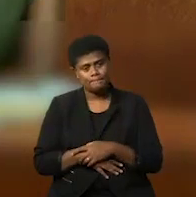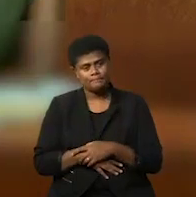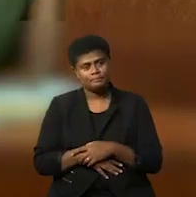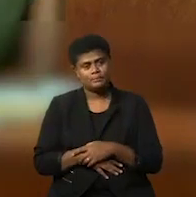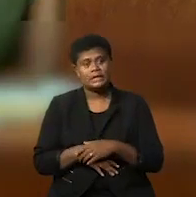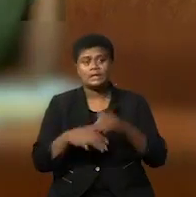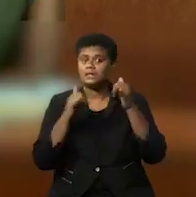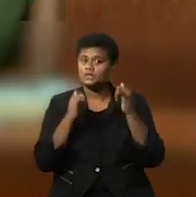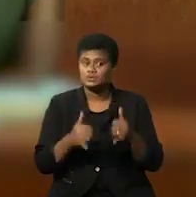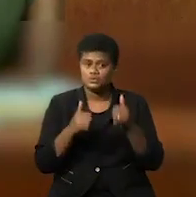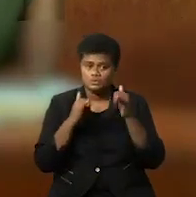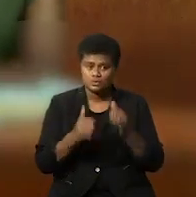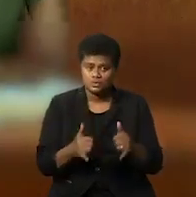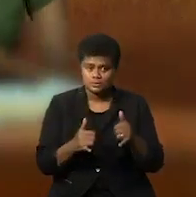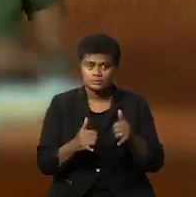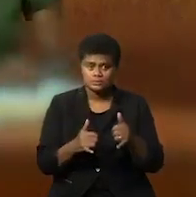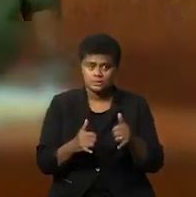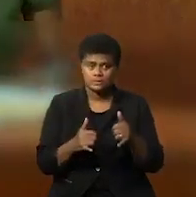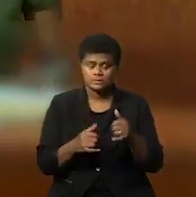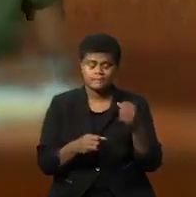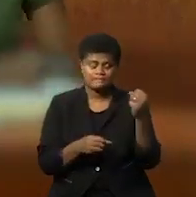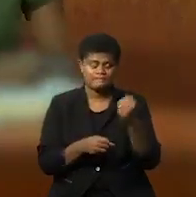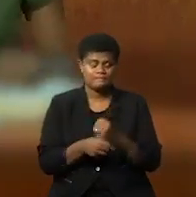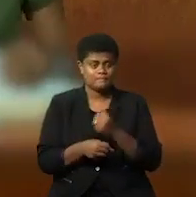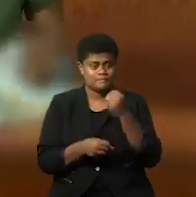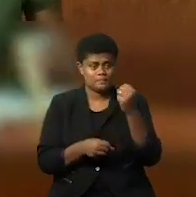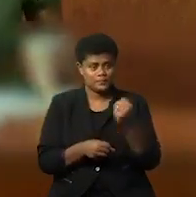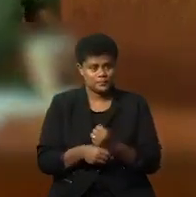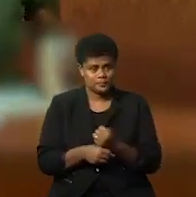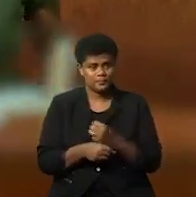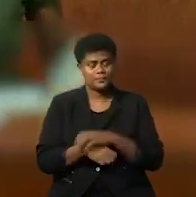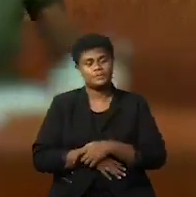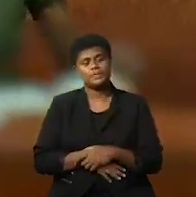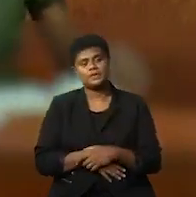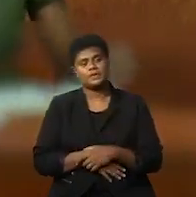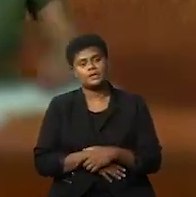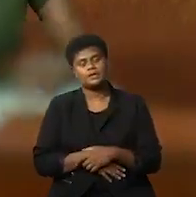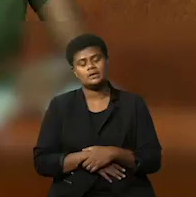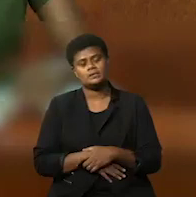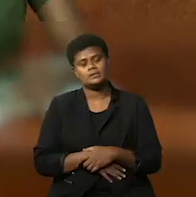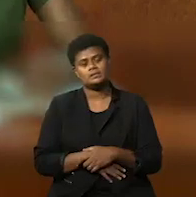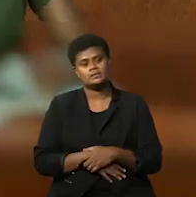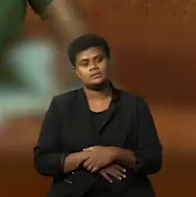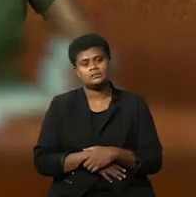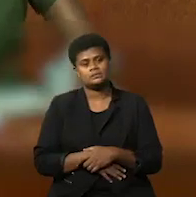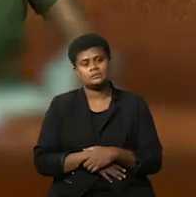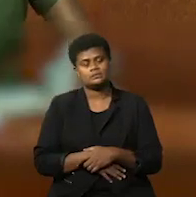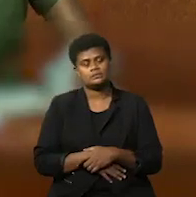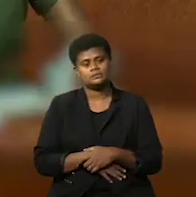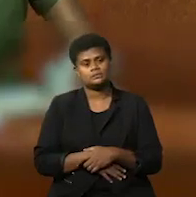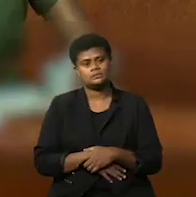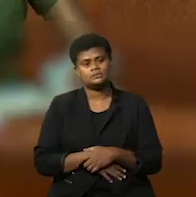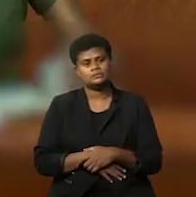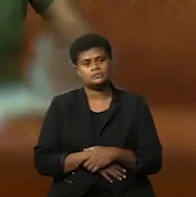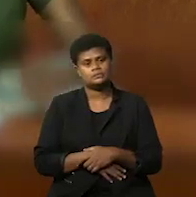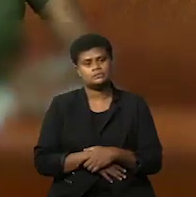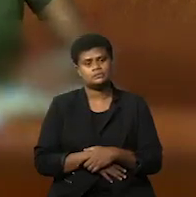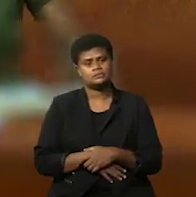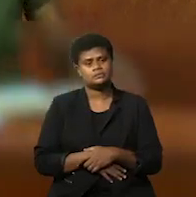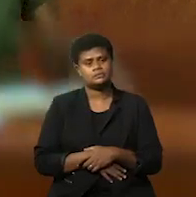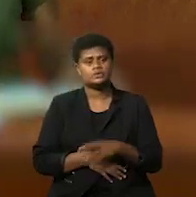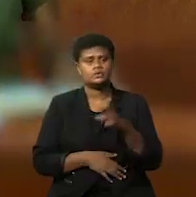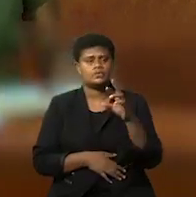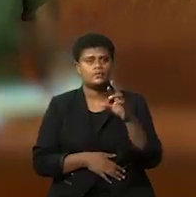until the Ancient of Days came and the judgment was made in favor of the saints. So the judgment is in